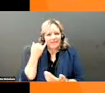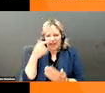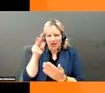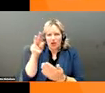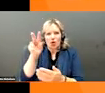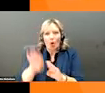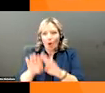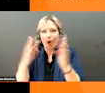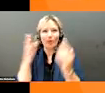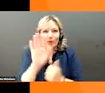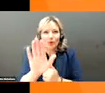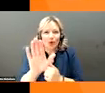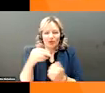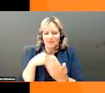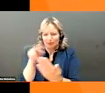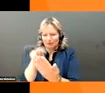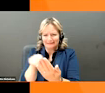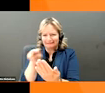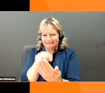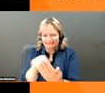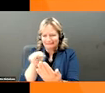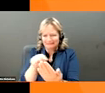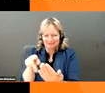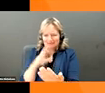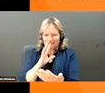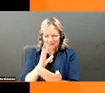that enough.